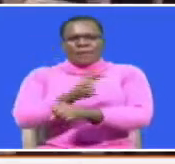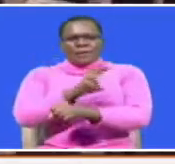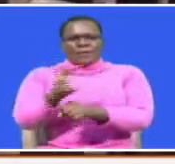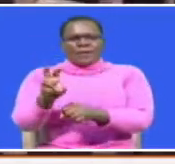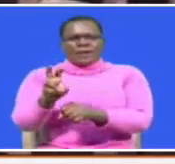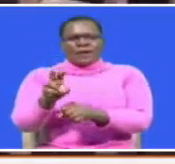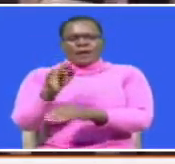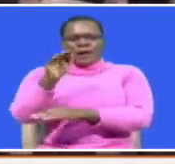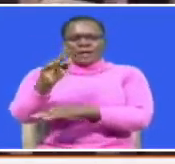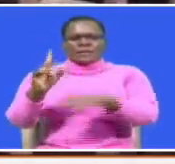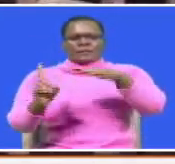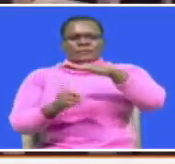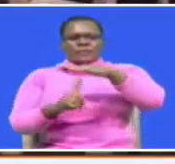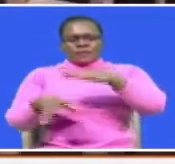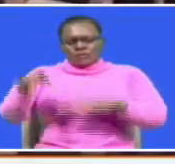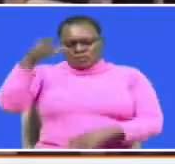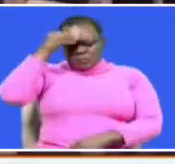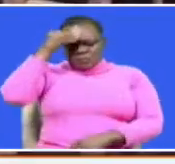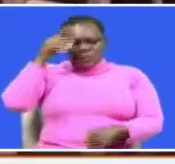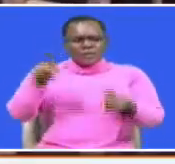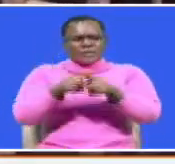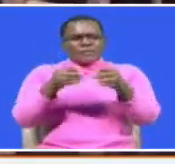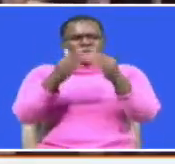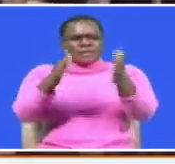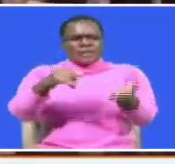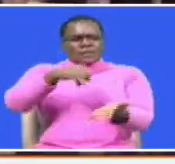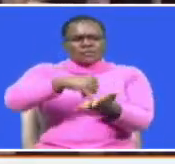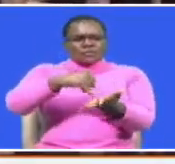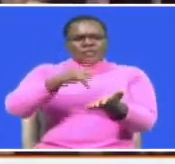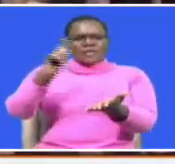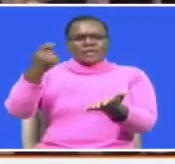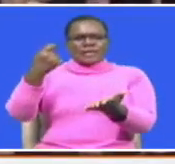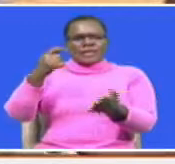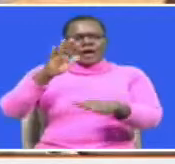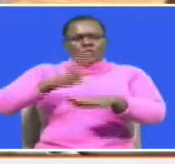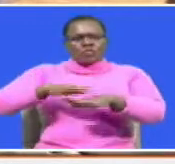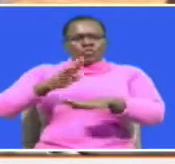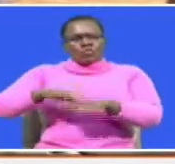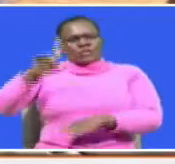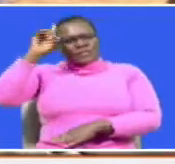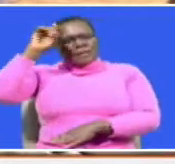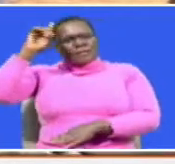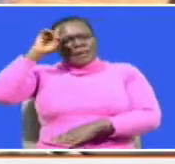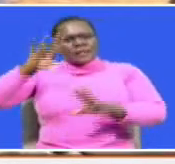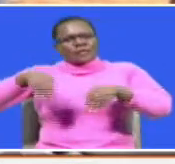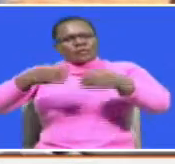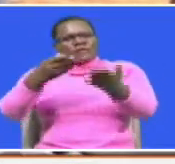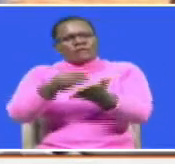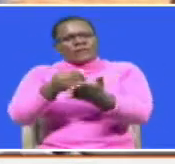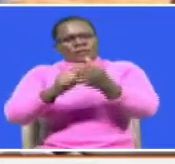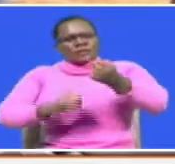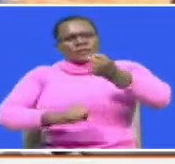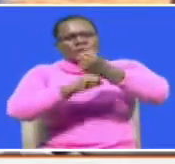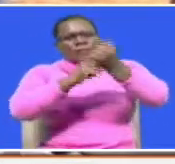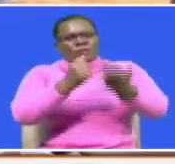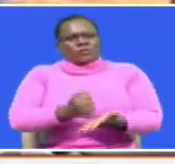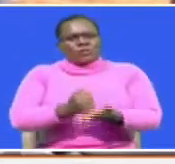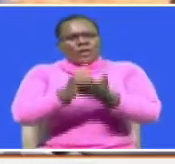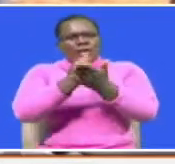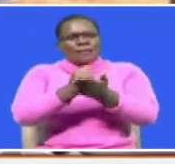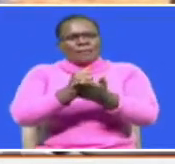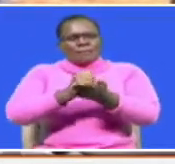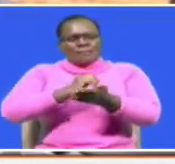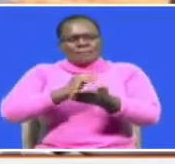damage, appealed to the Minister of Education and local leaders, including Kenyans of Goodwill, to provide financial support to enable resumption